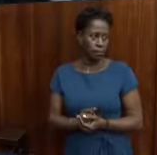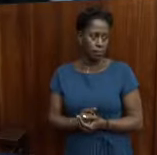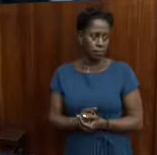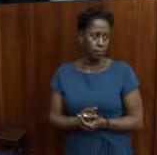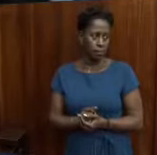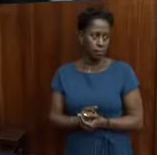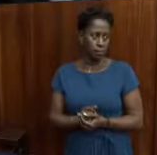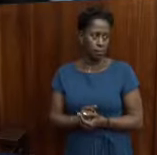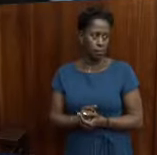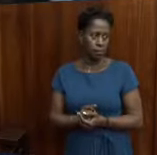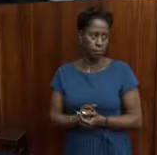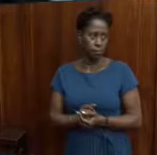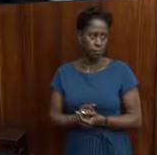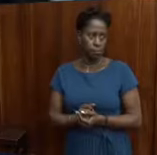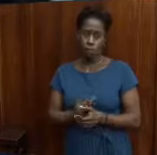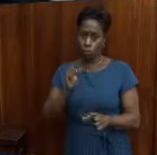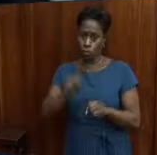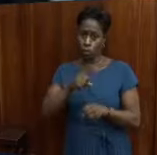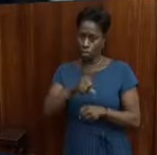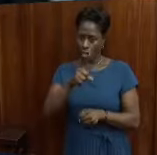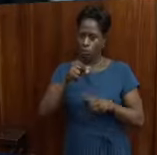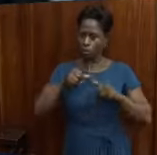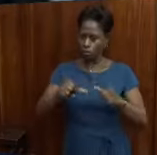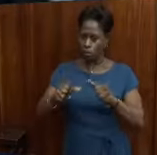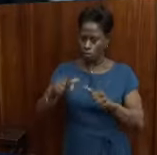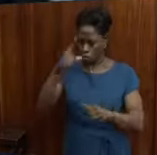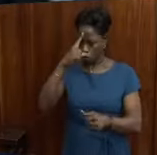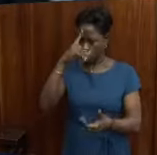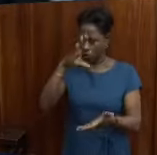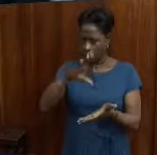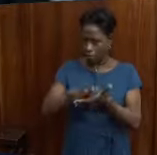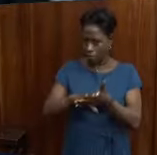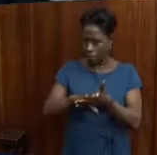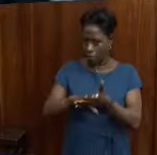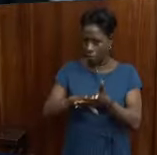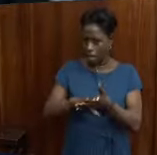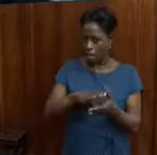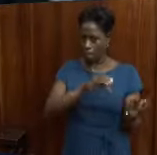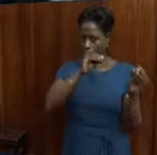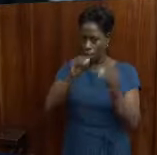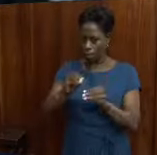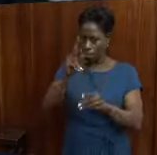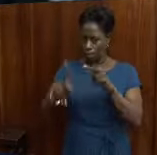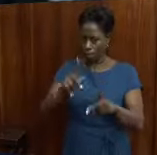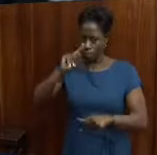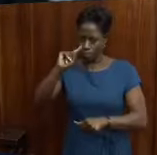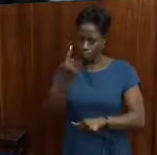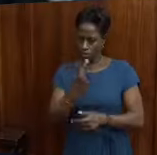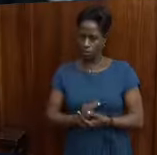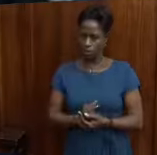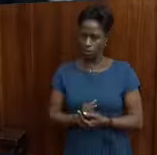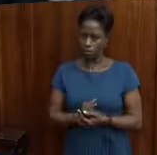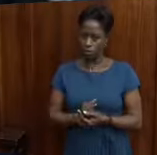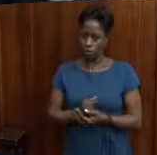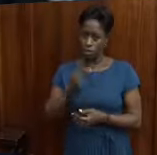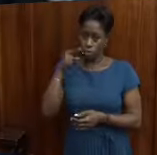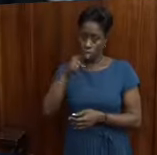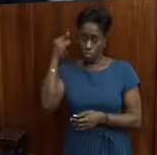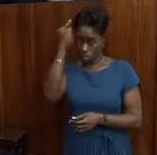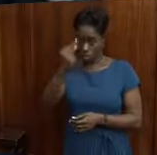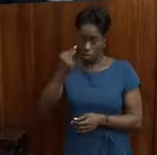been passed down to generations of Labour leaders and has remained the lodestar of this government. This government stands